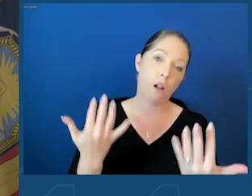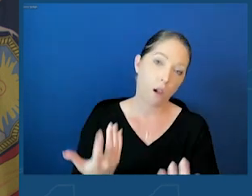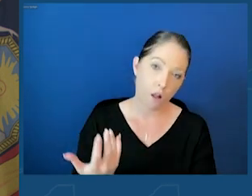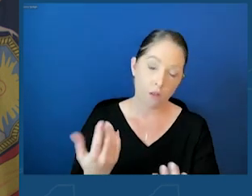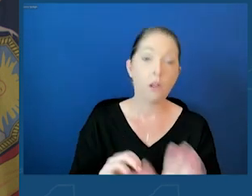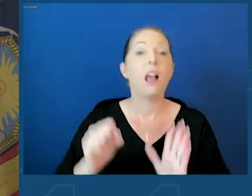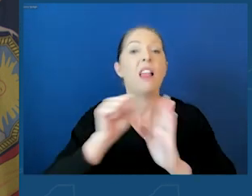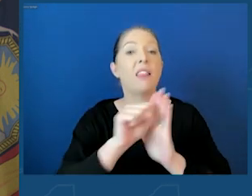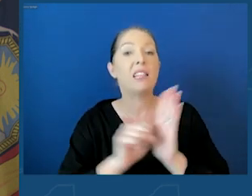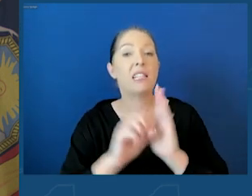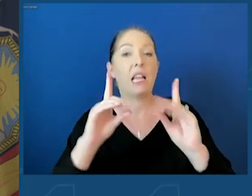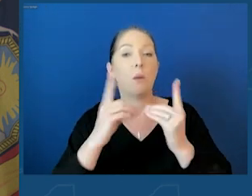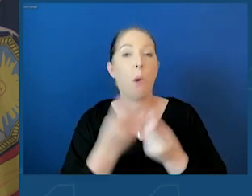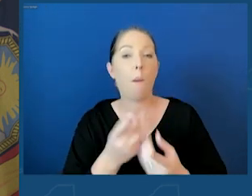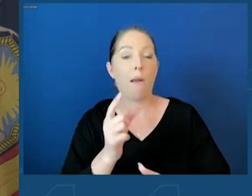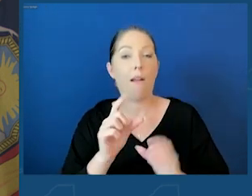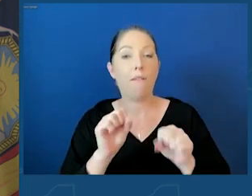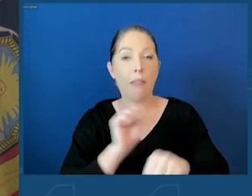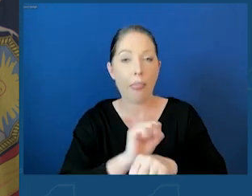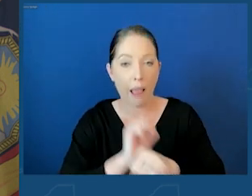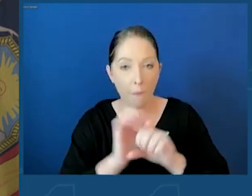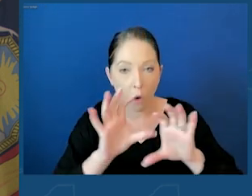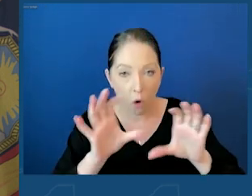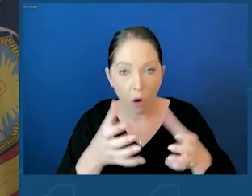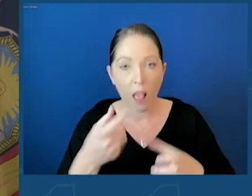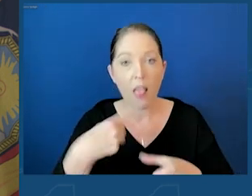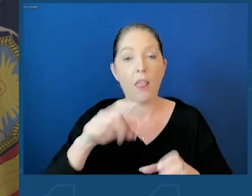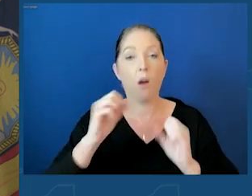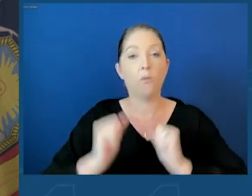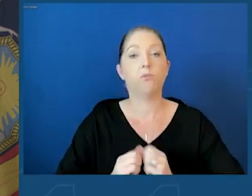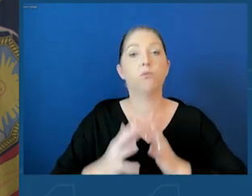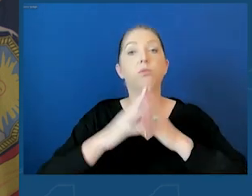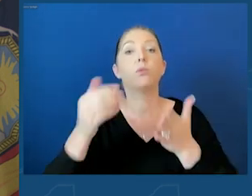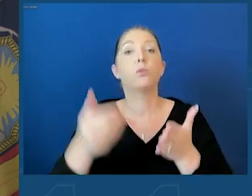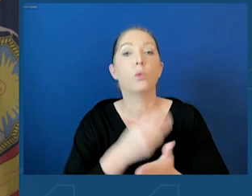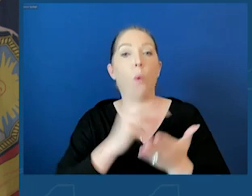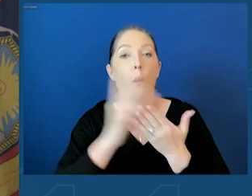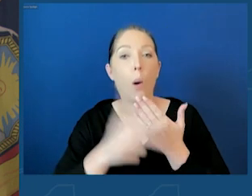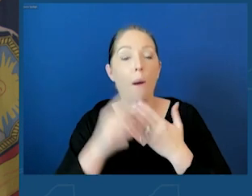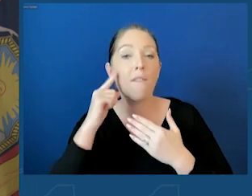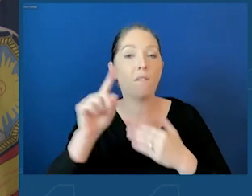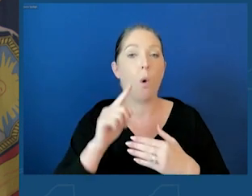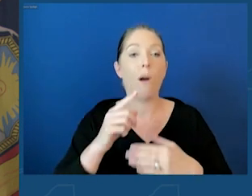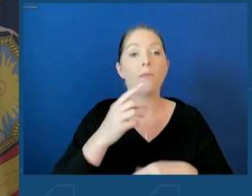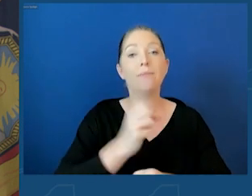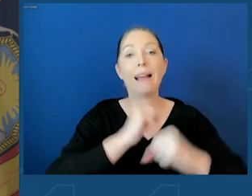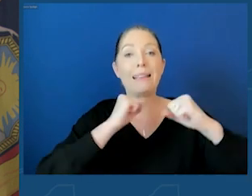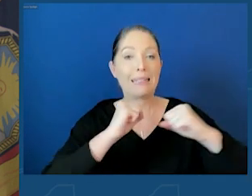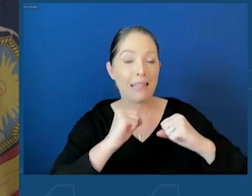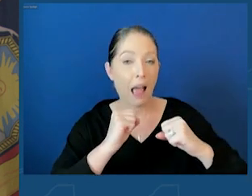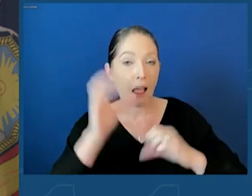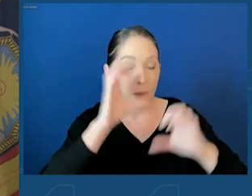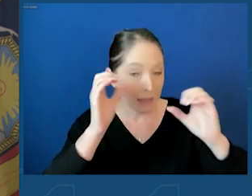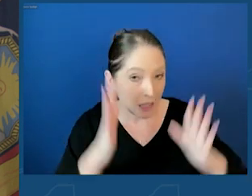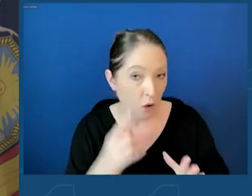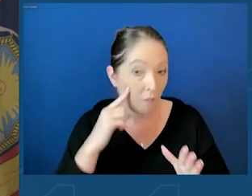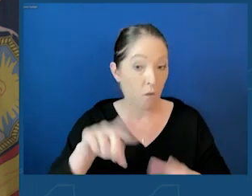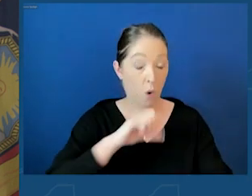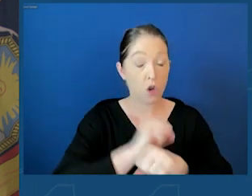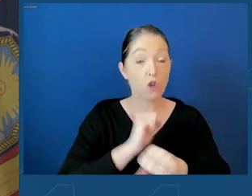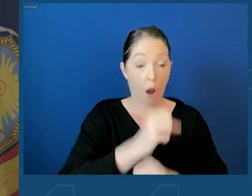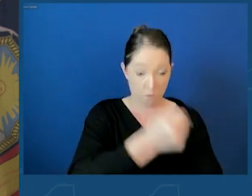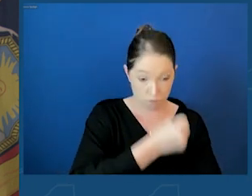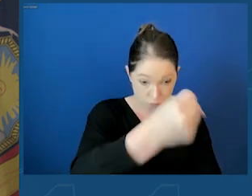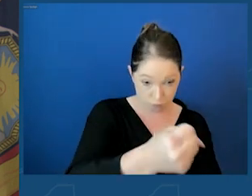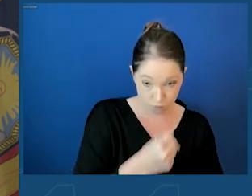program this September to immediately place asylum seekers in jobs just as soon as they're legally able to work. And we're going to go a